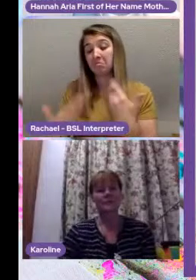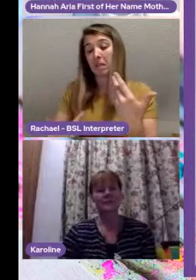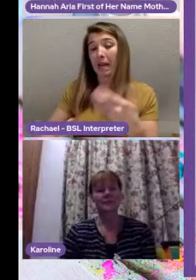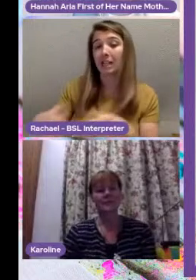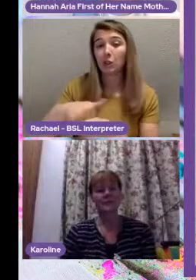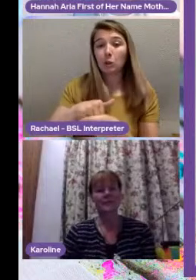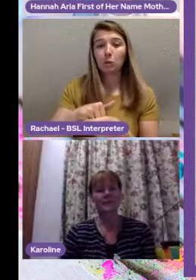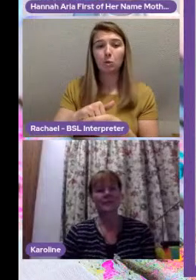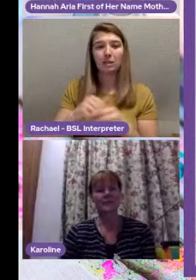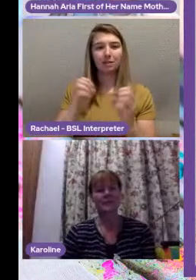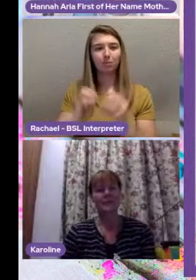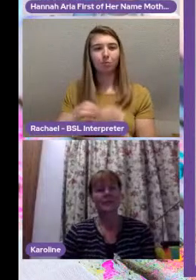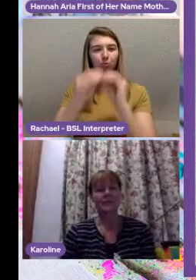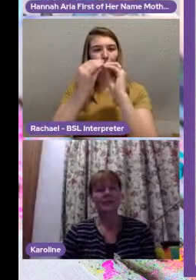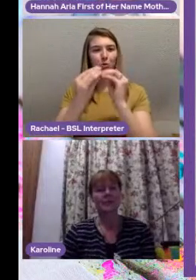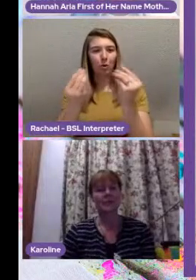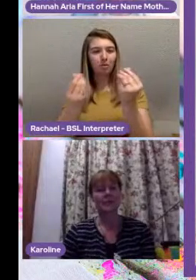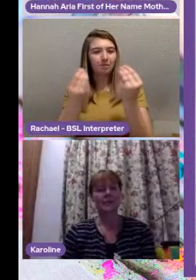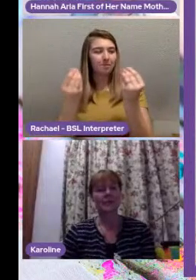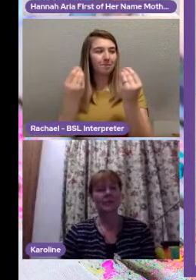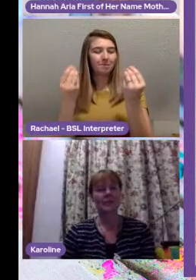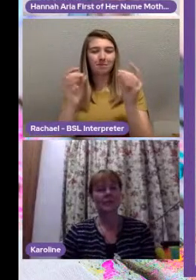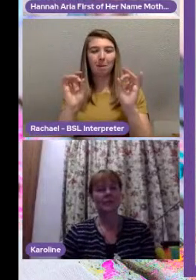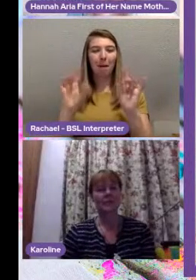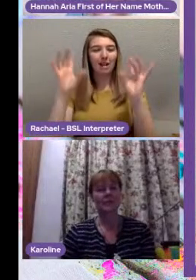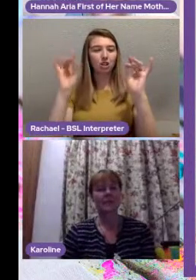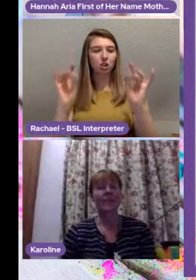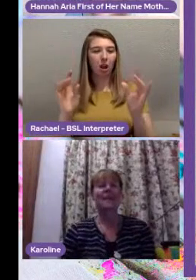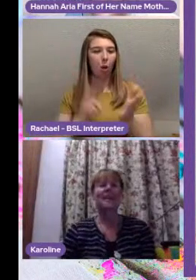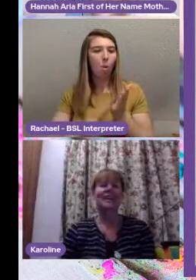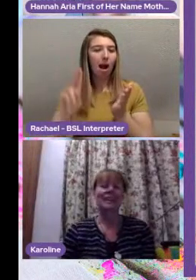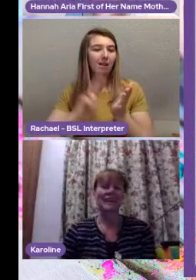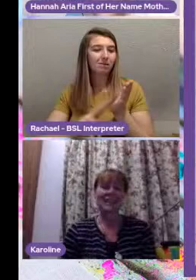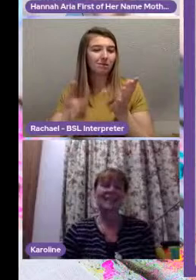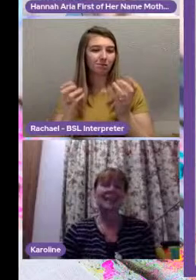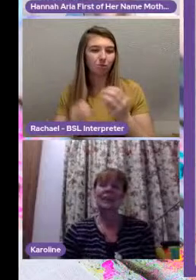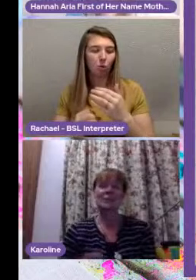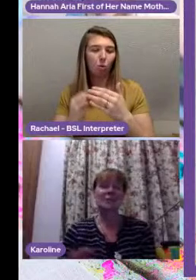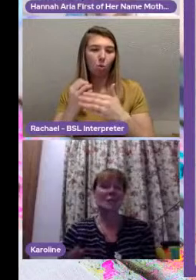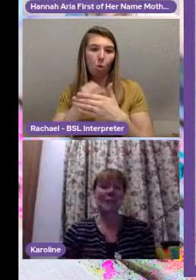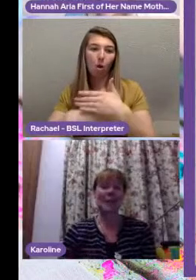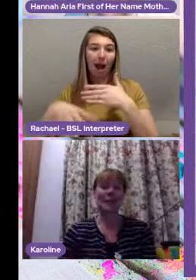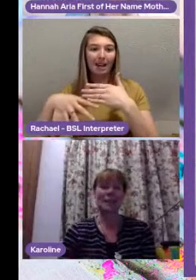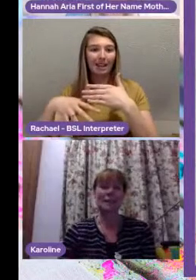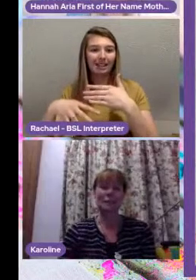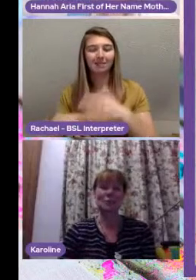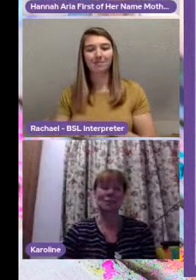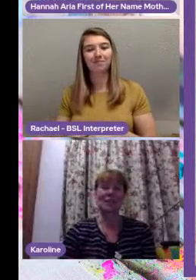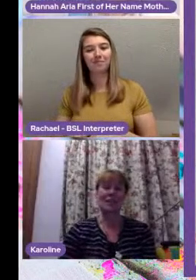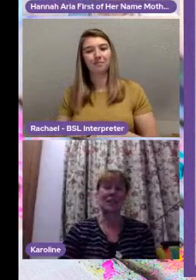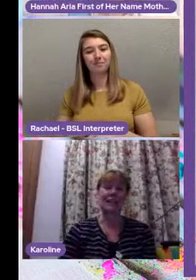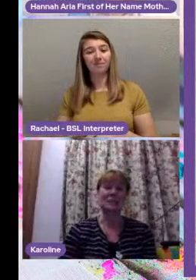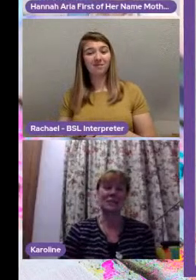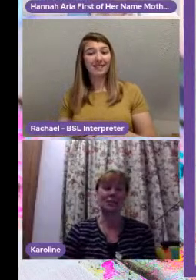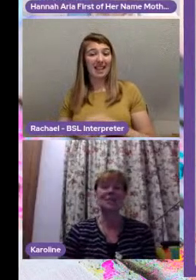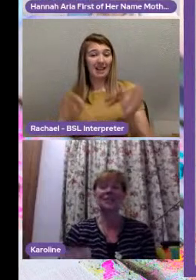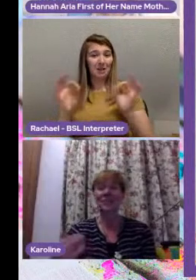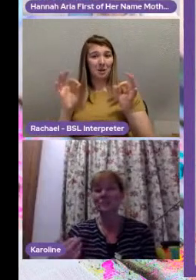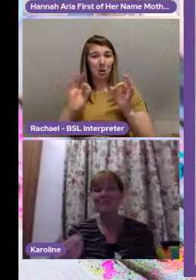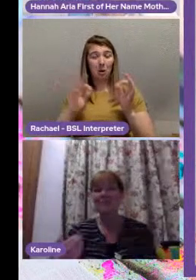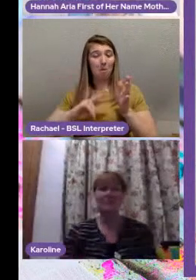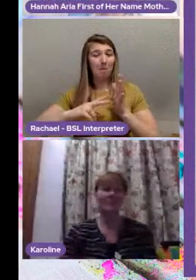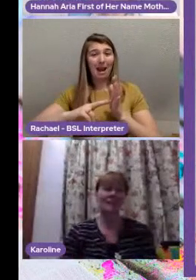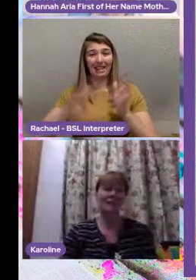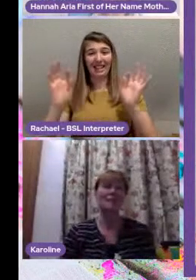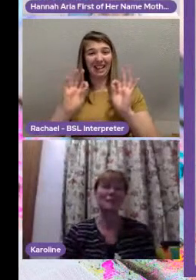something quite magical and organic. So, yeah. There was no planning, unfortunately. It was just... I